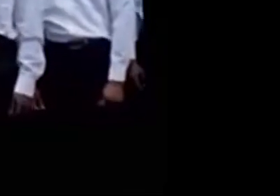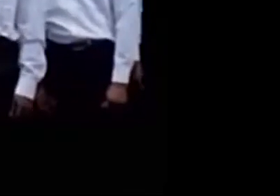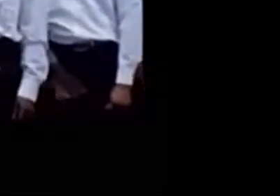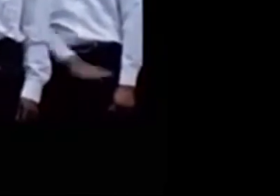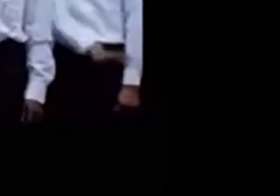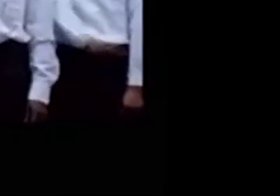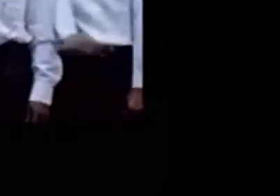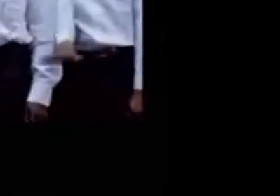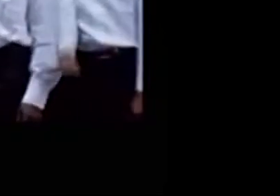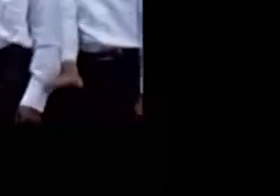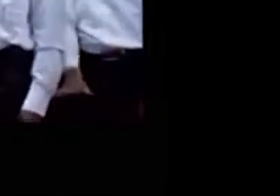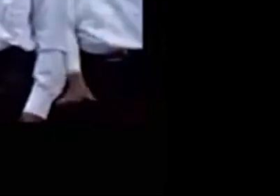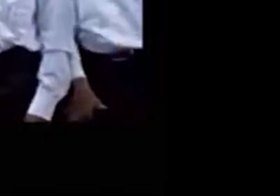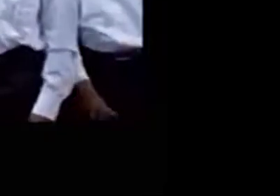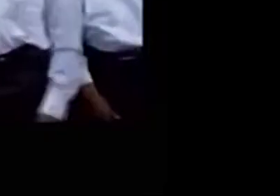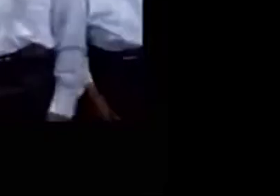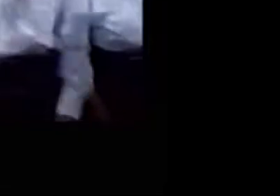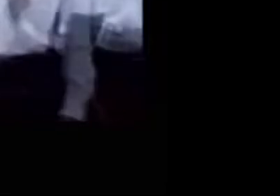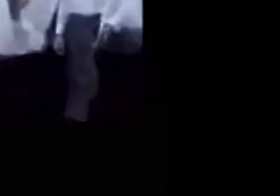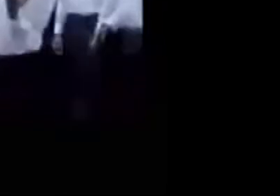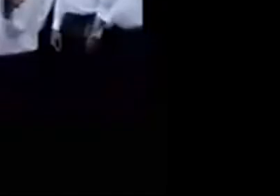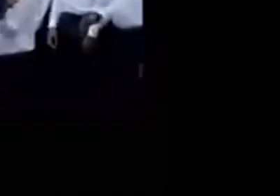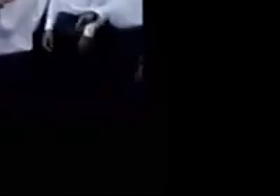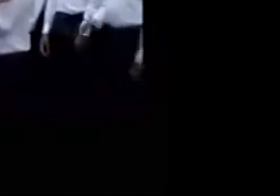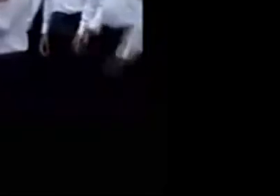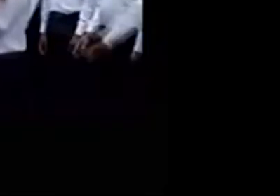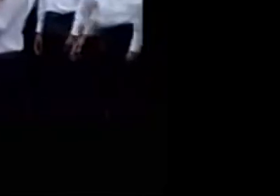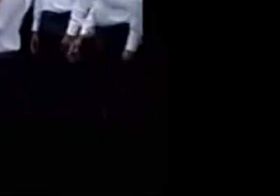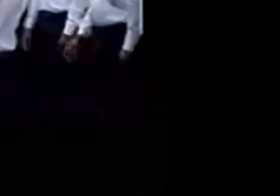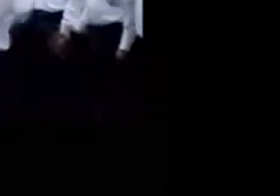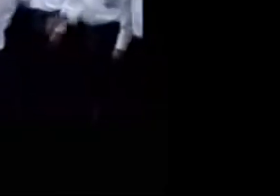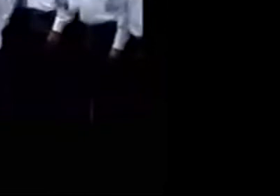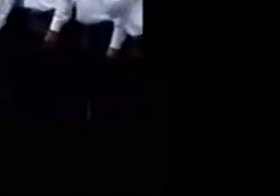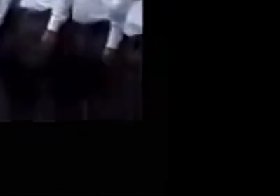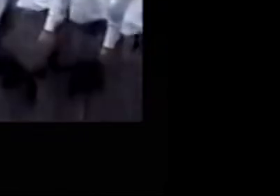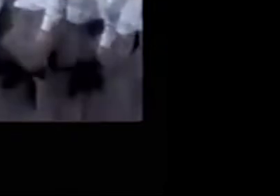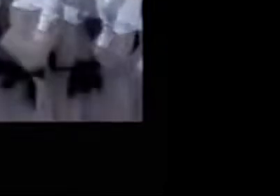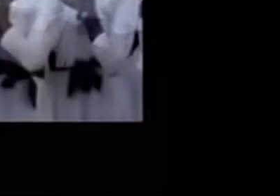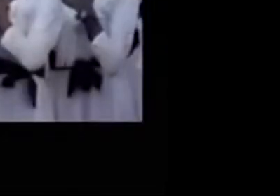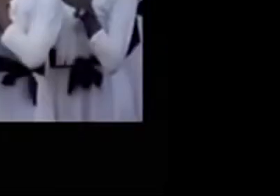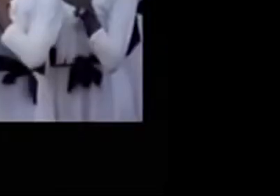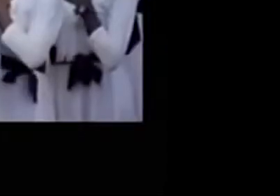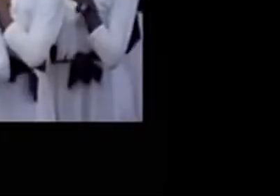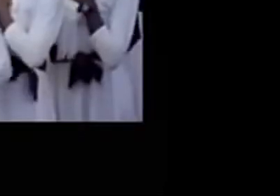were washed away. Just for me,